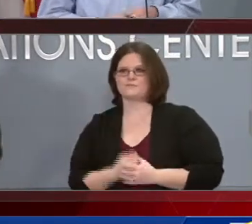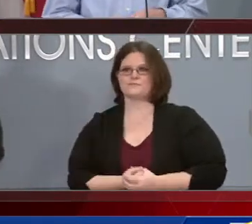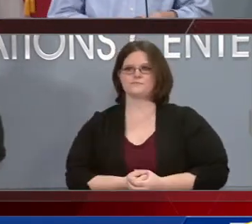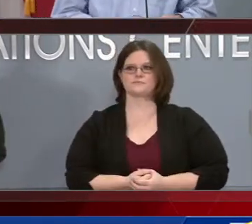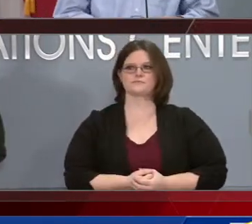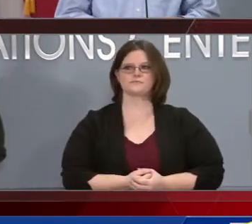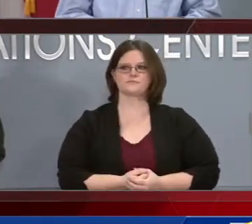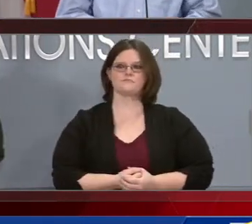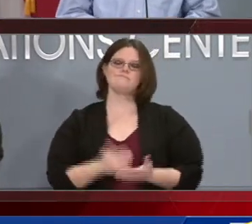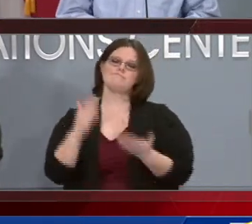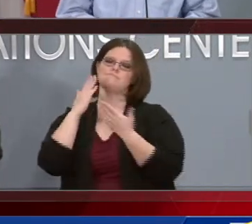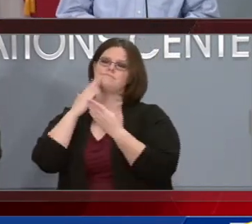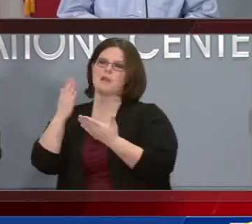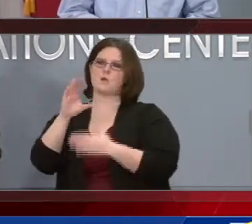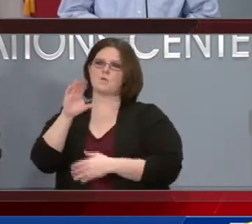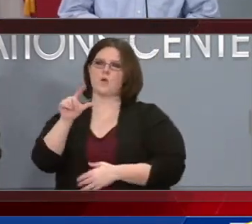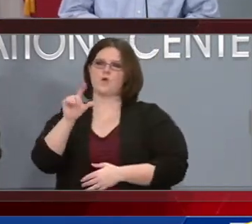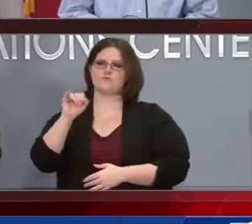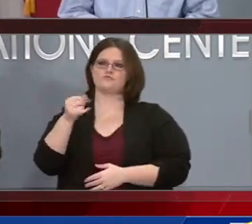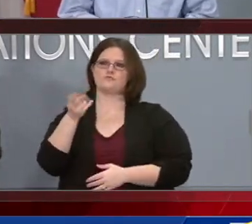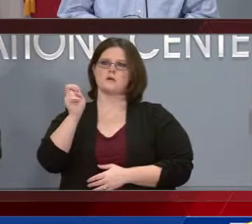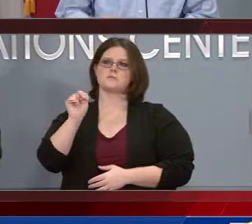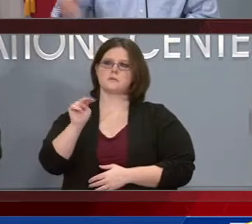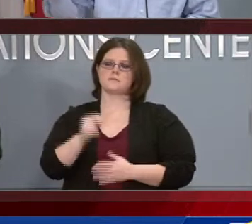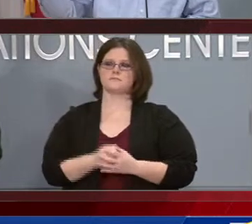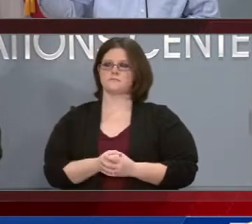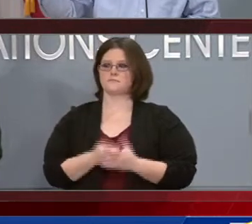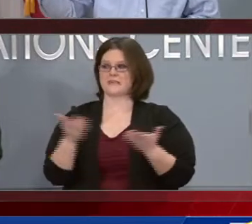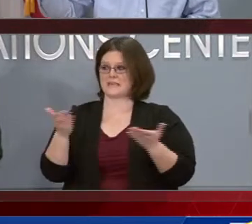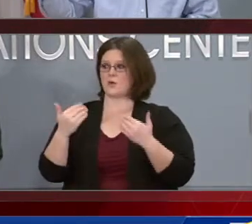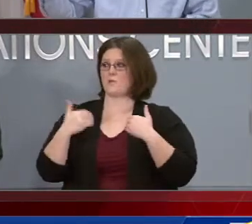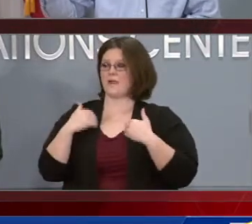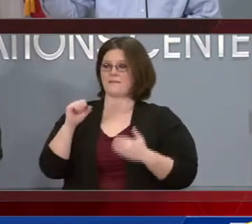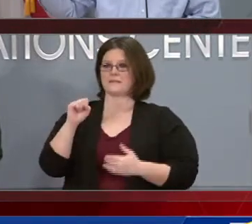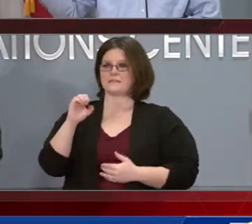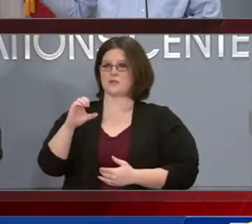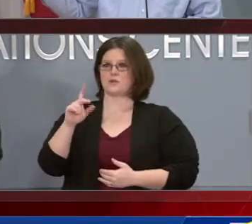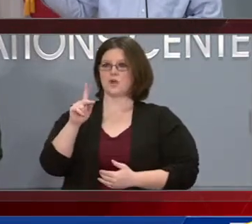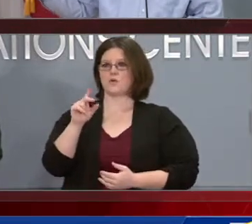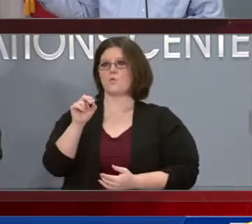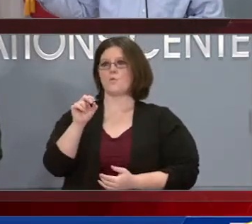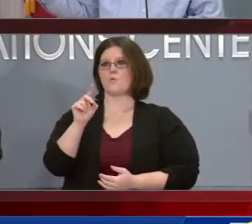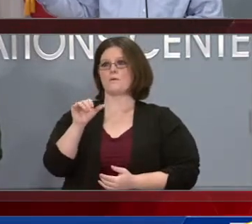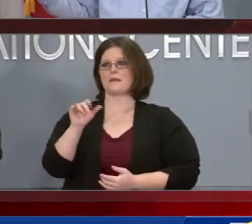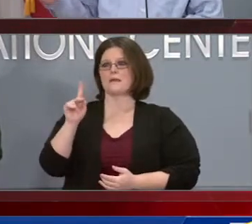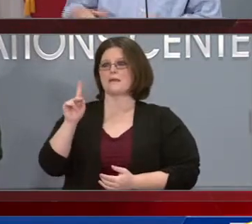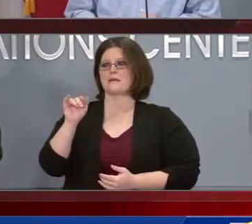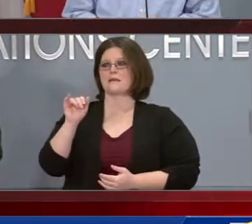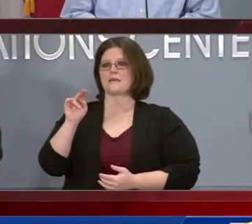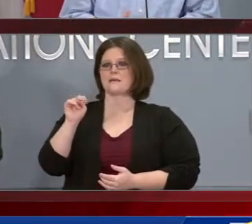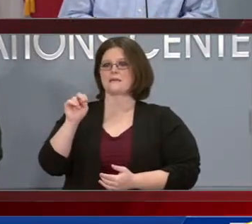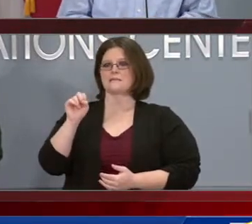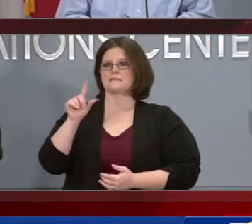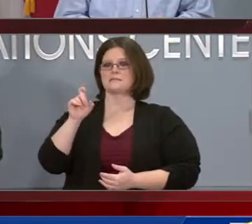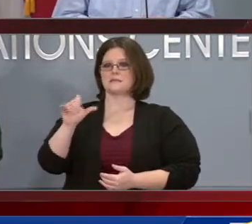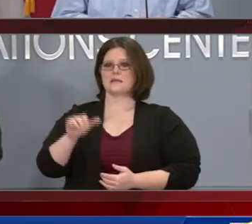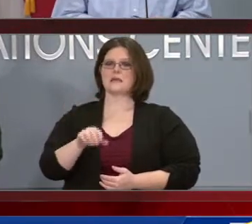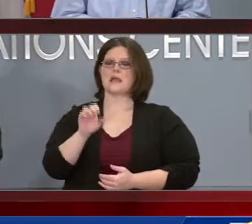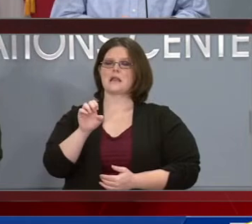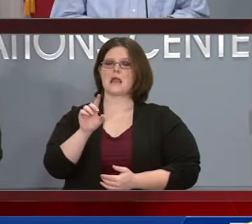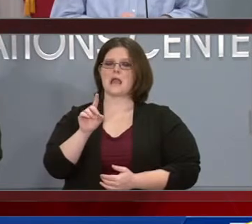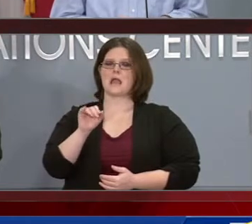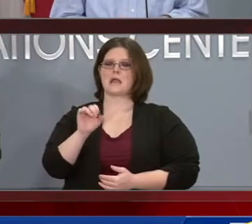Thank you, Colonel Johnson. We also have with us Secretaries Coda Kinsley and Eddie Buffalo, but we also have the